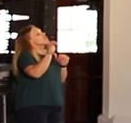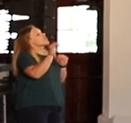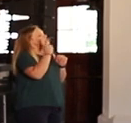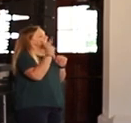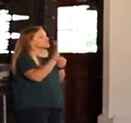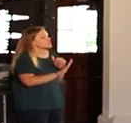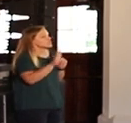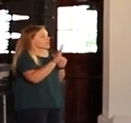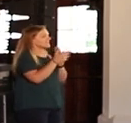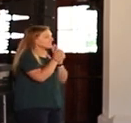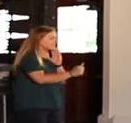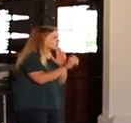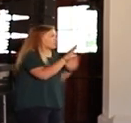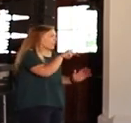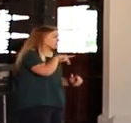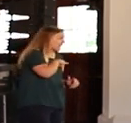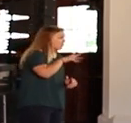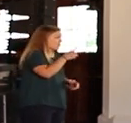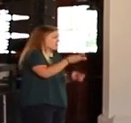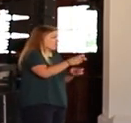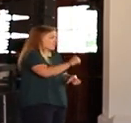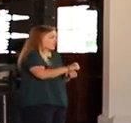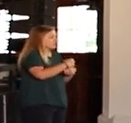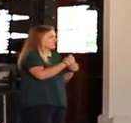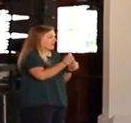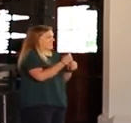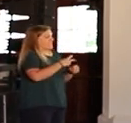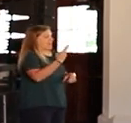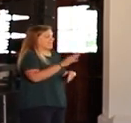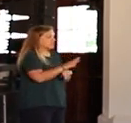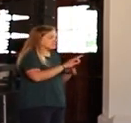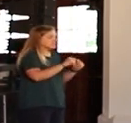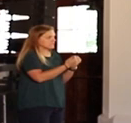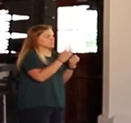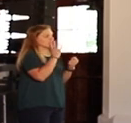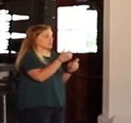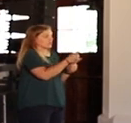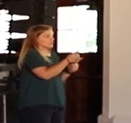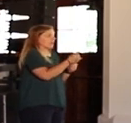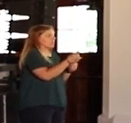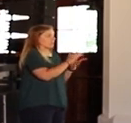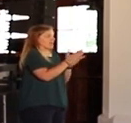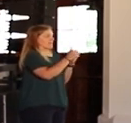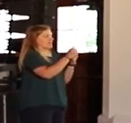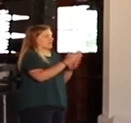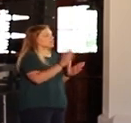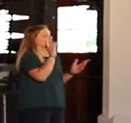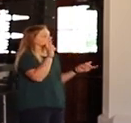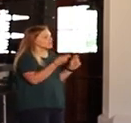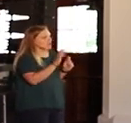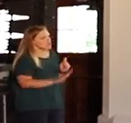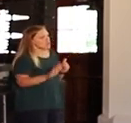your values and skills, your hard work in creating a high-functioning team, will create you as a leader that can change